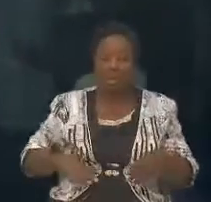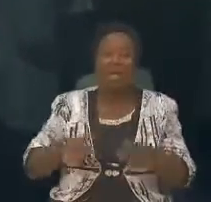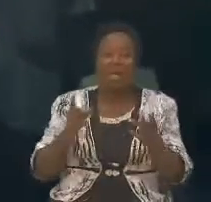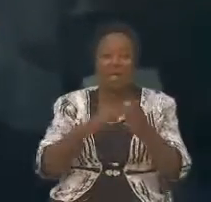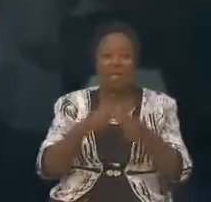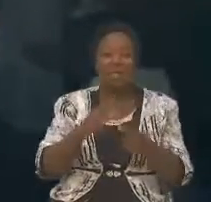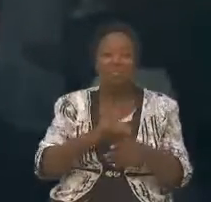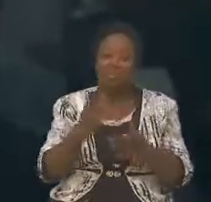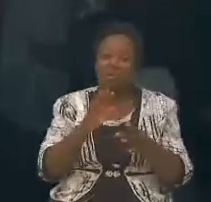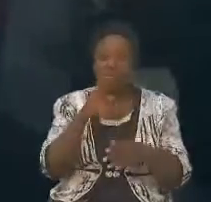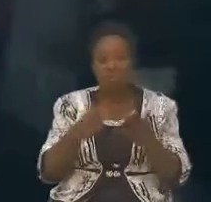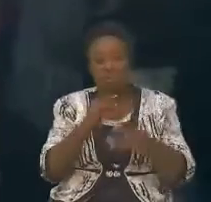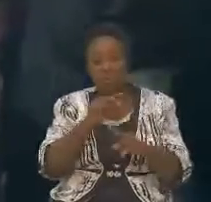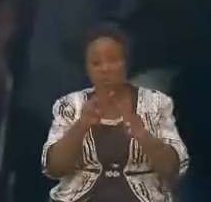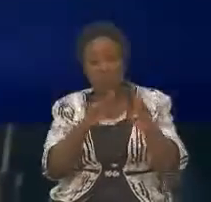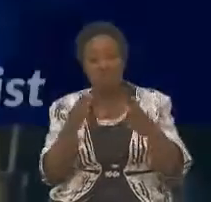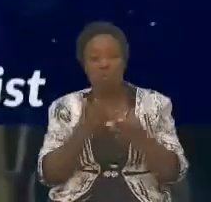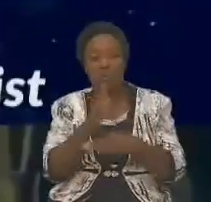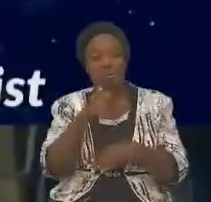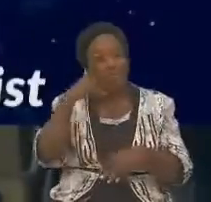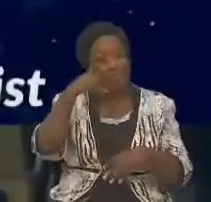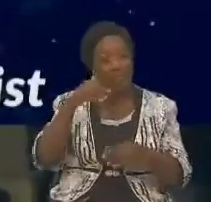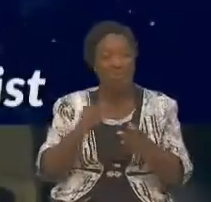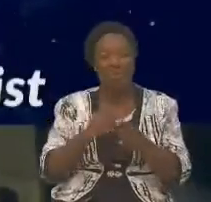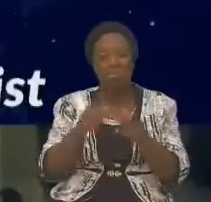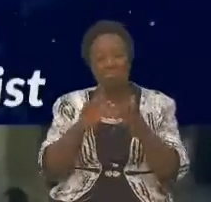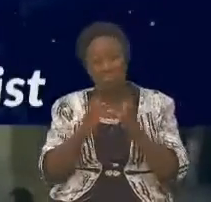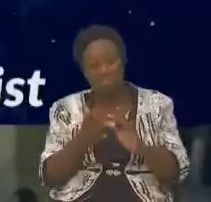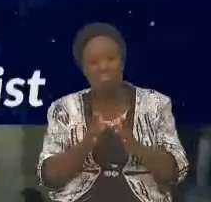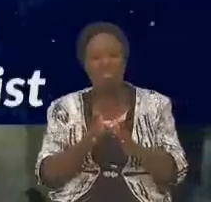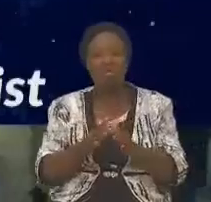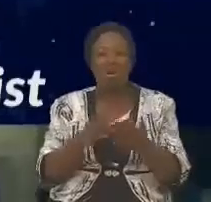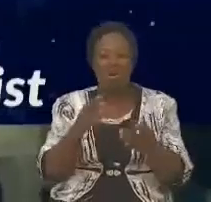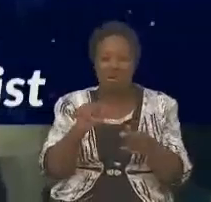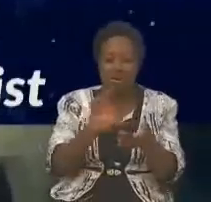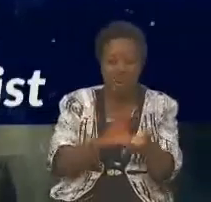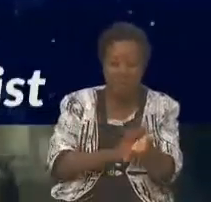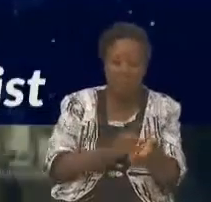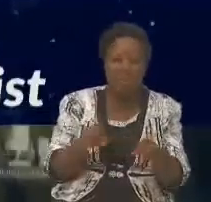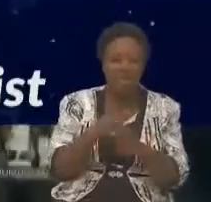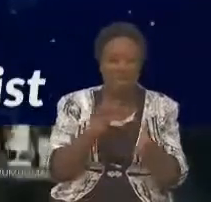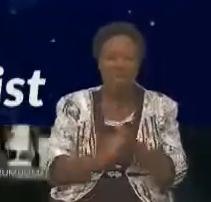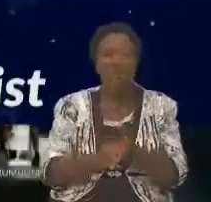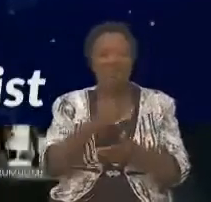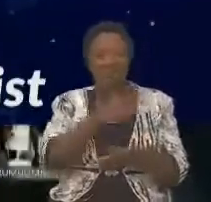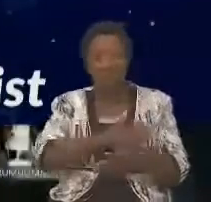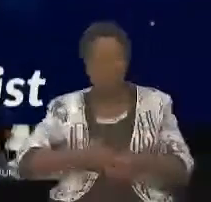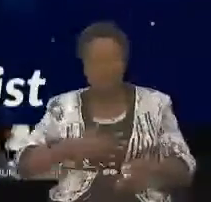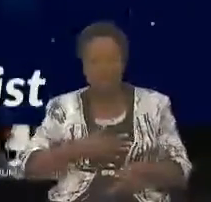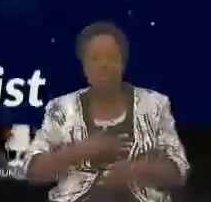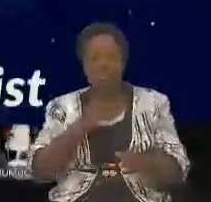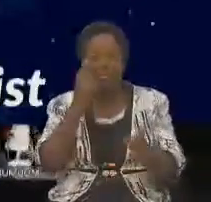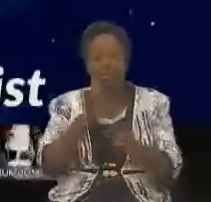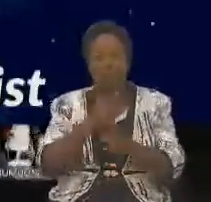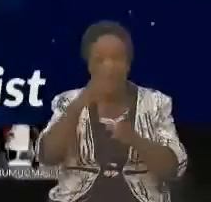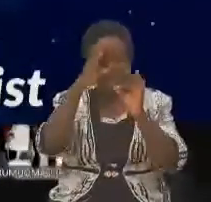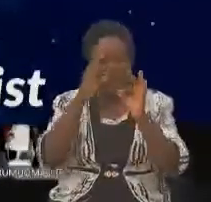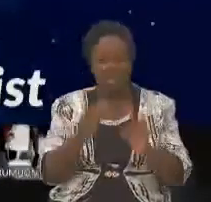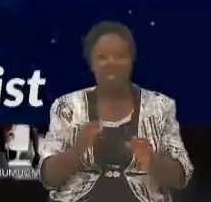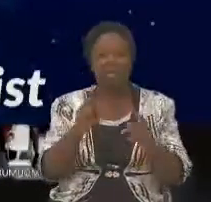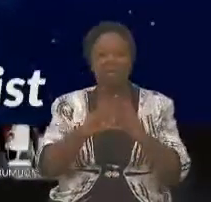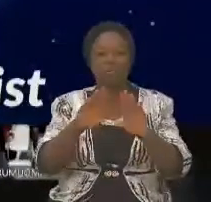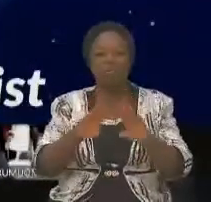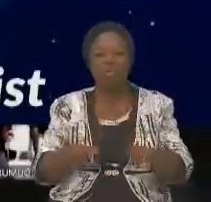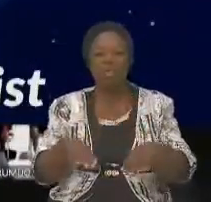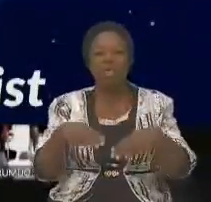there online, and you give yourself to the Lord, and you give all the information, and the Lord will bless you in